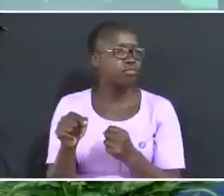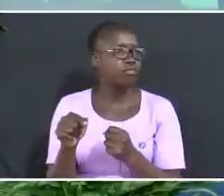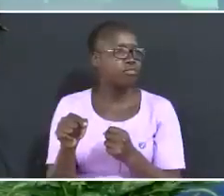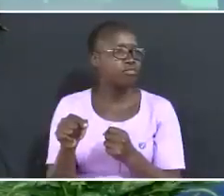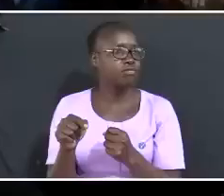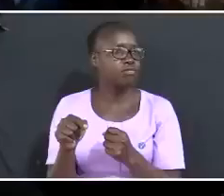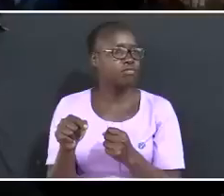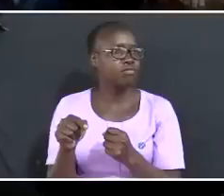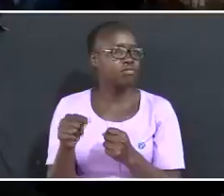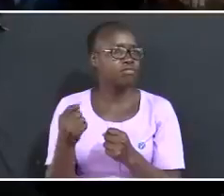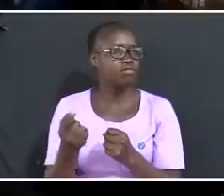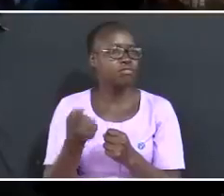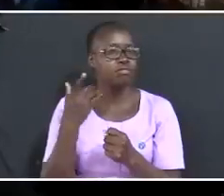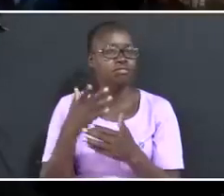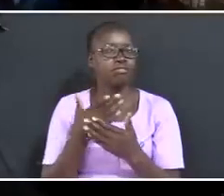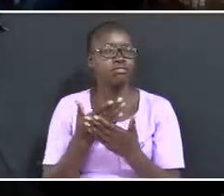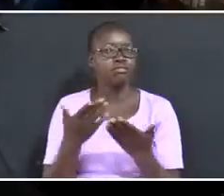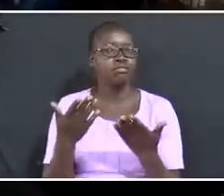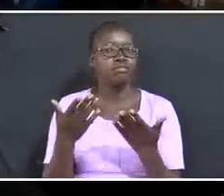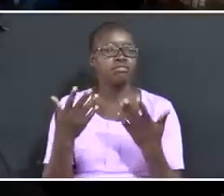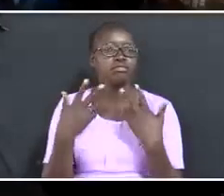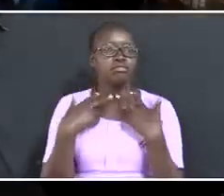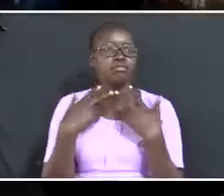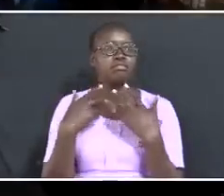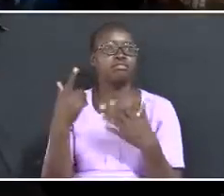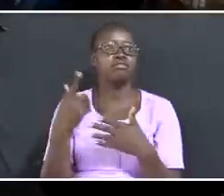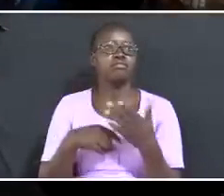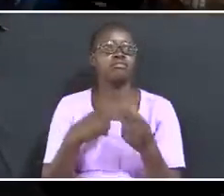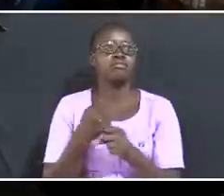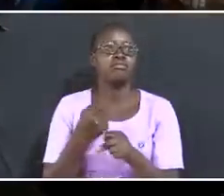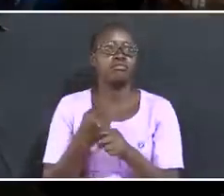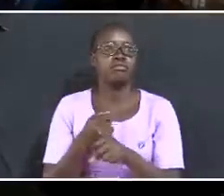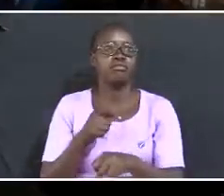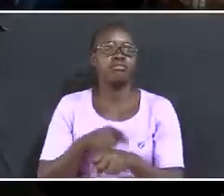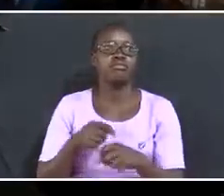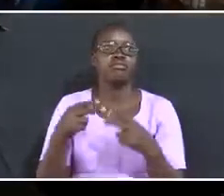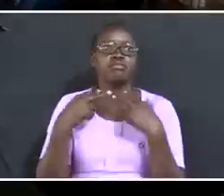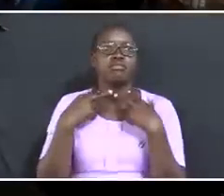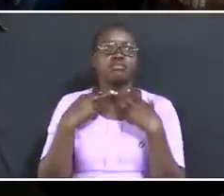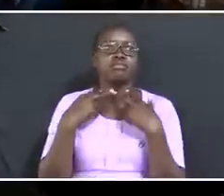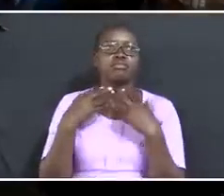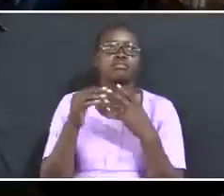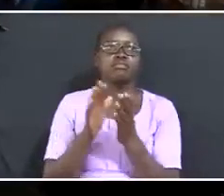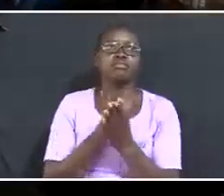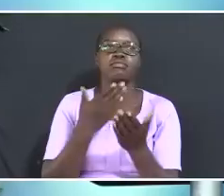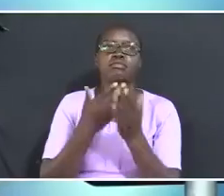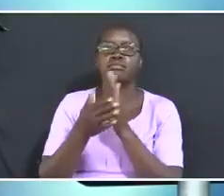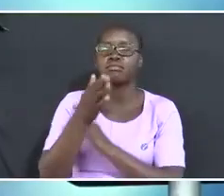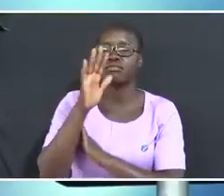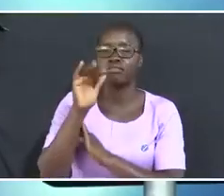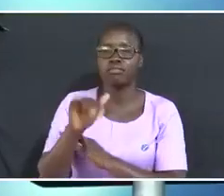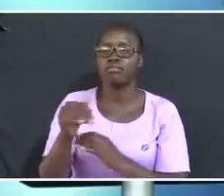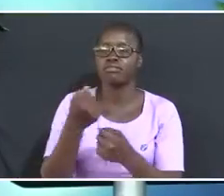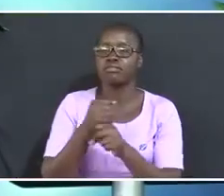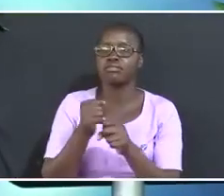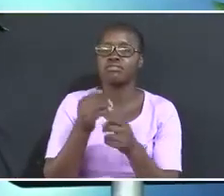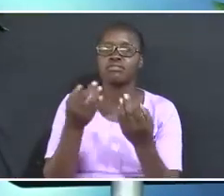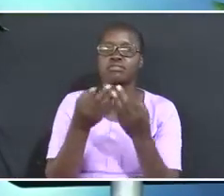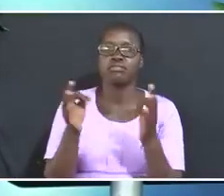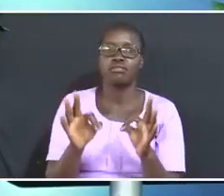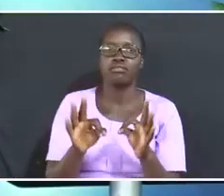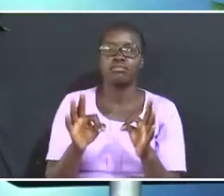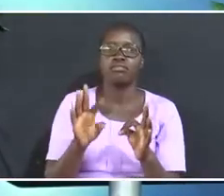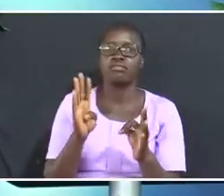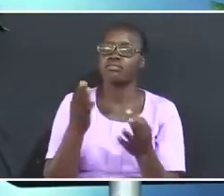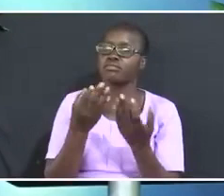You understood how you were a slave, what you were doing when you were a slave, and thank God he has set you free. Be